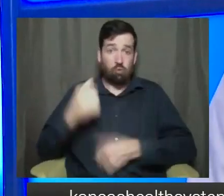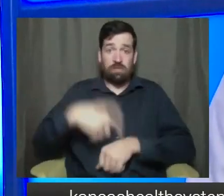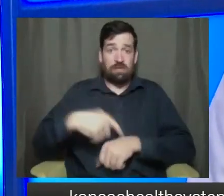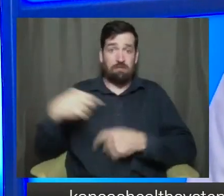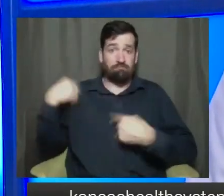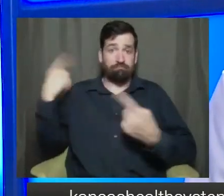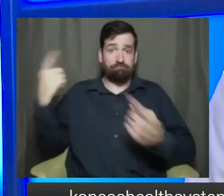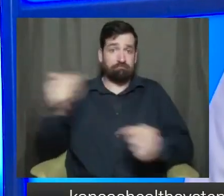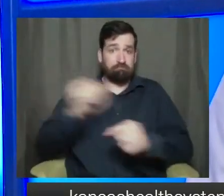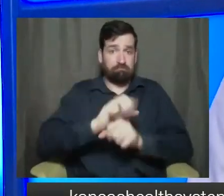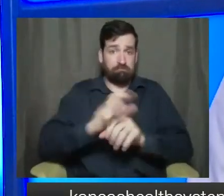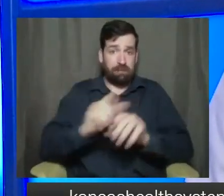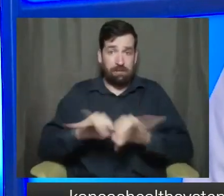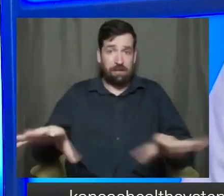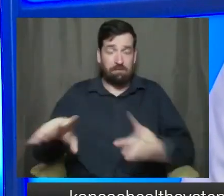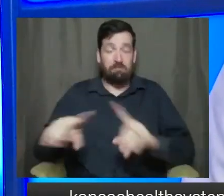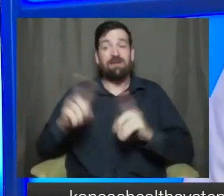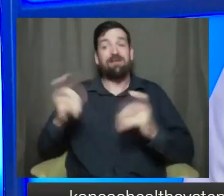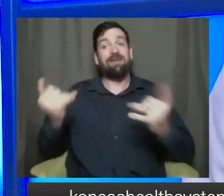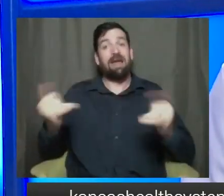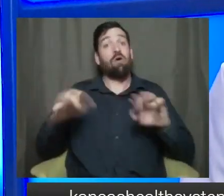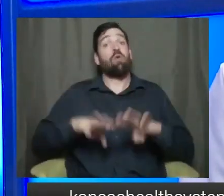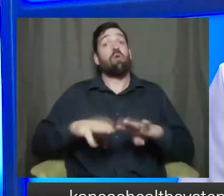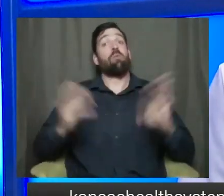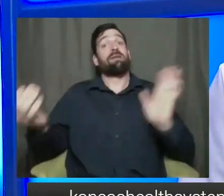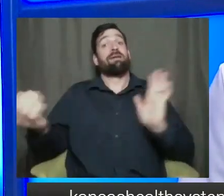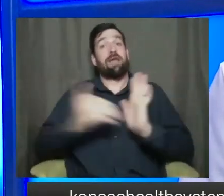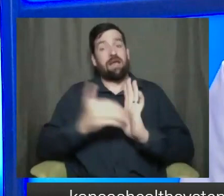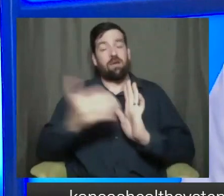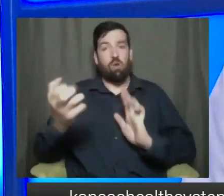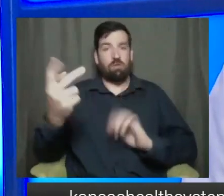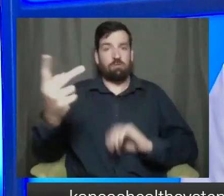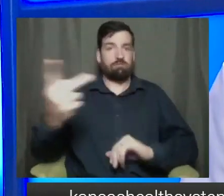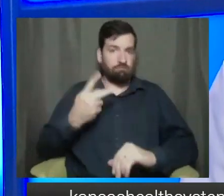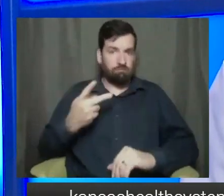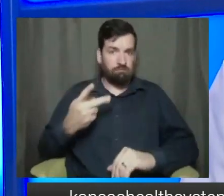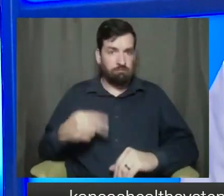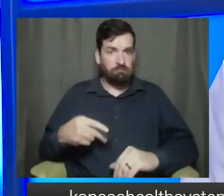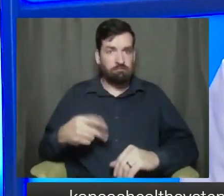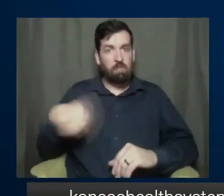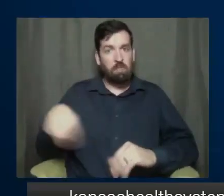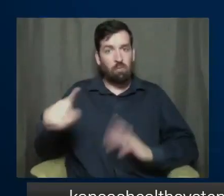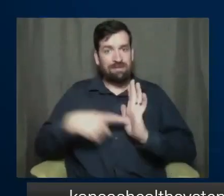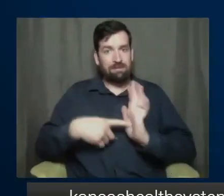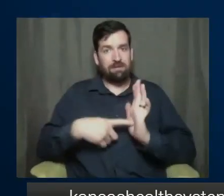up, they are re-entering care and wanting to have these symptoms addressed.